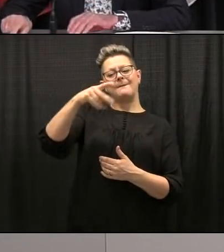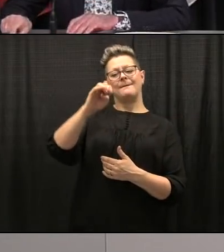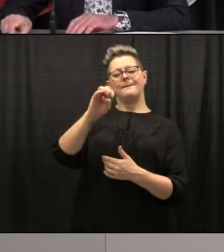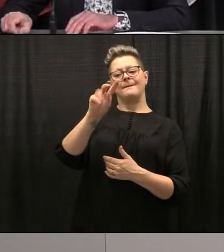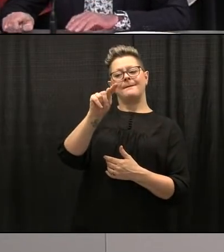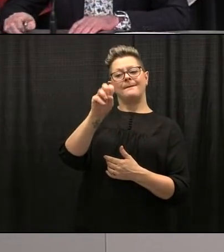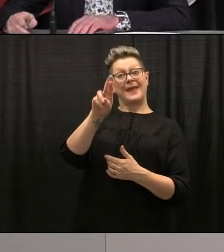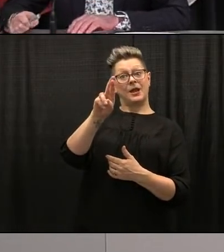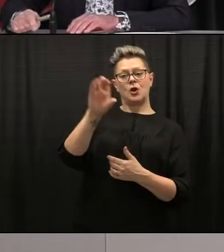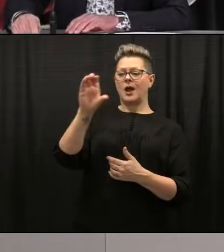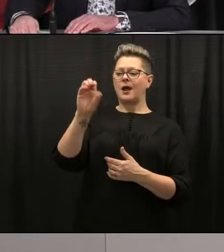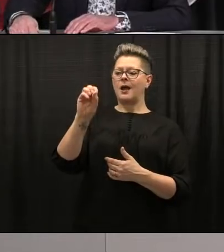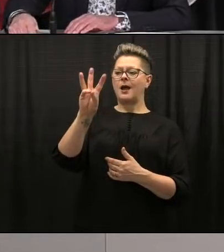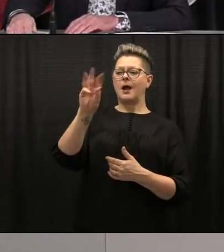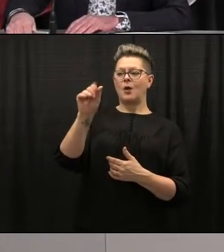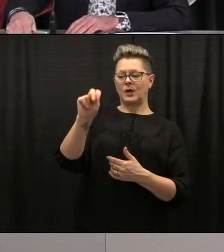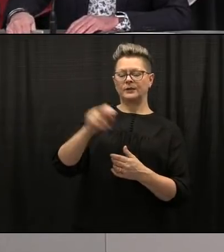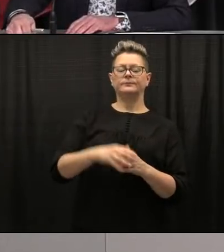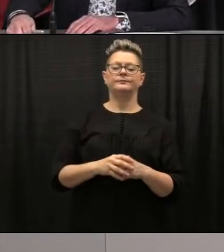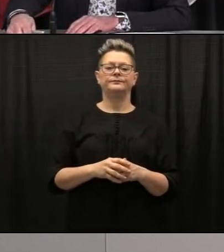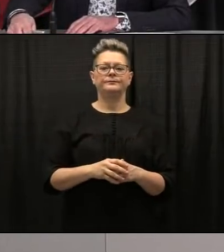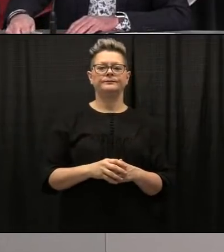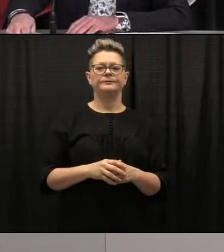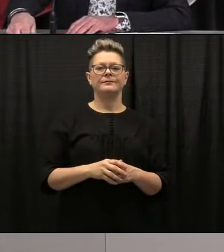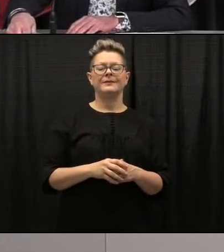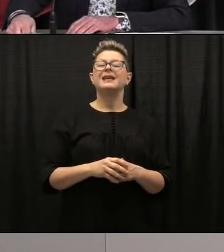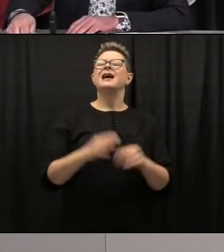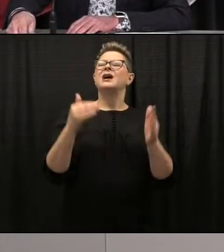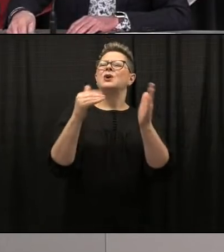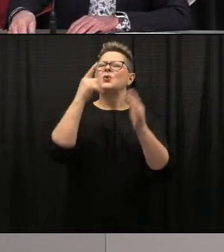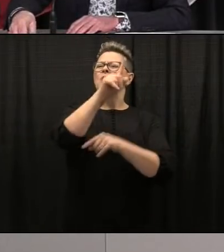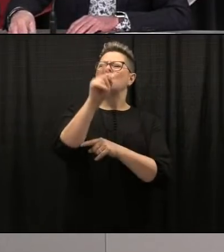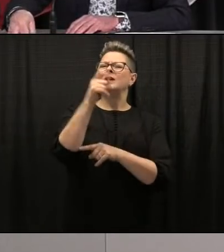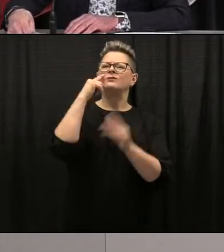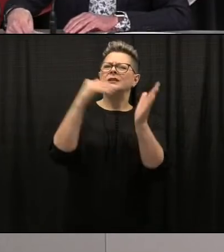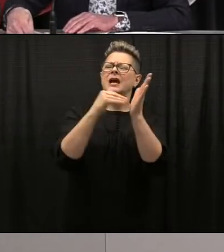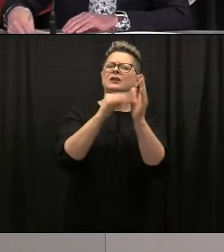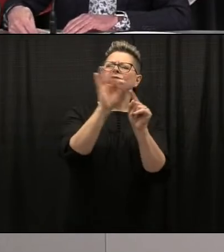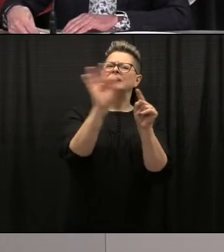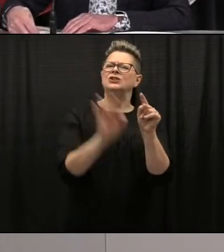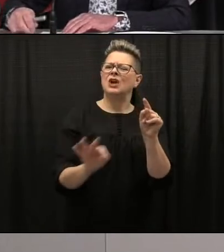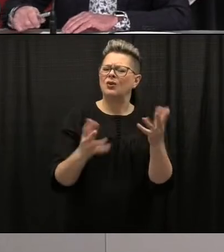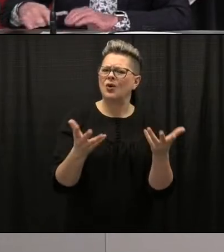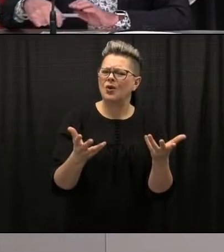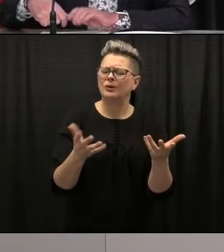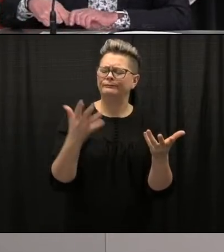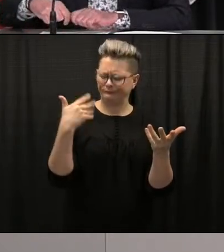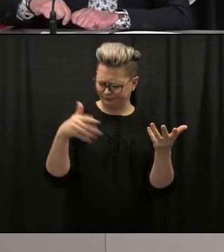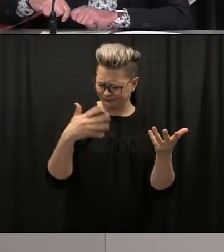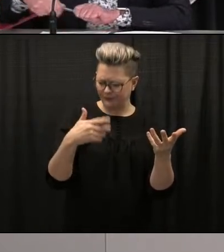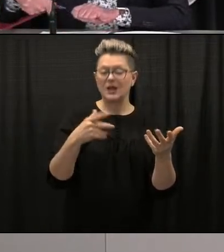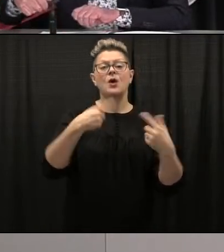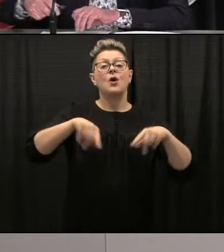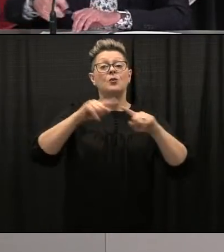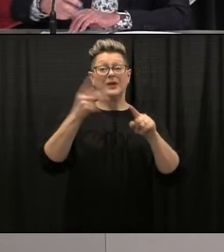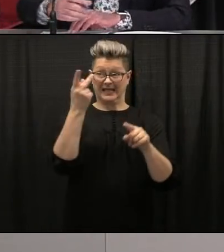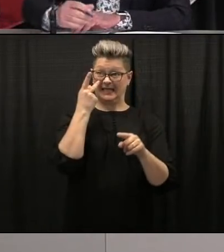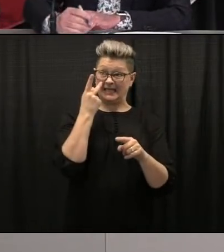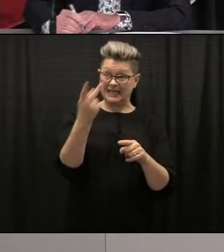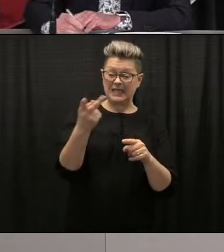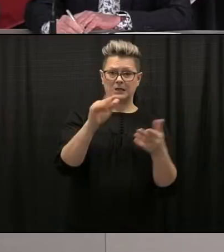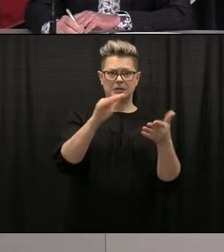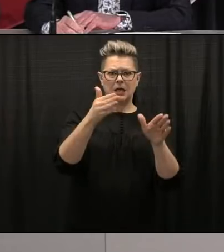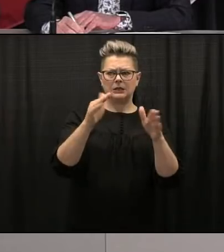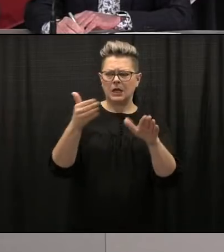ahead. Question for Dr. Fitzgerald. You know, we're seeing quite high numbers of